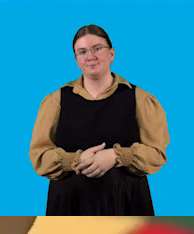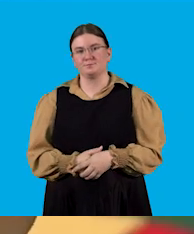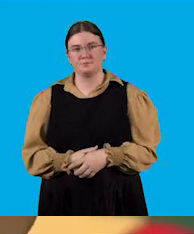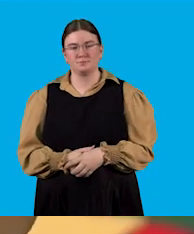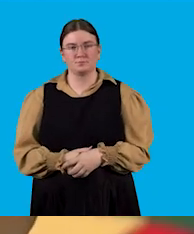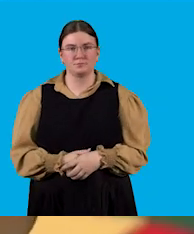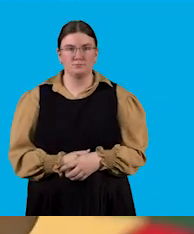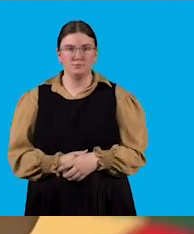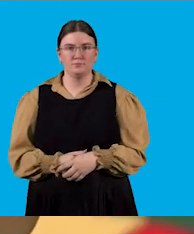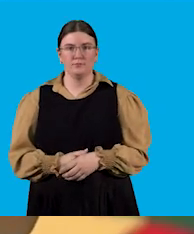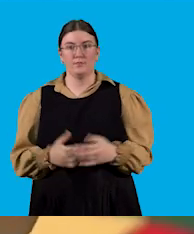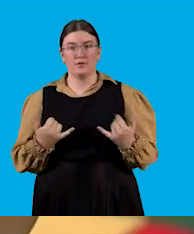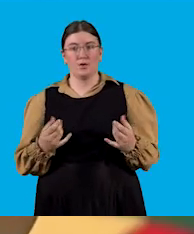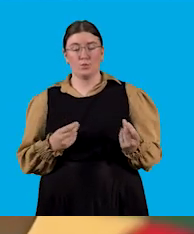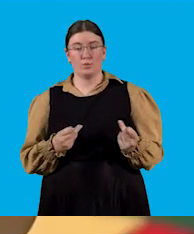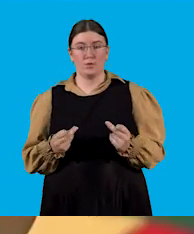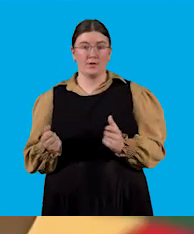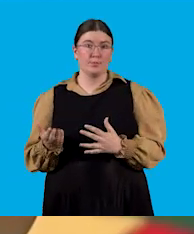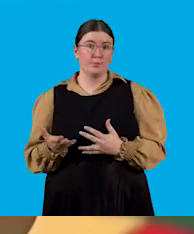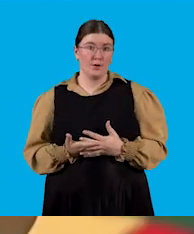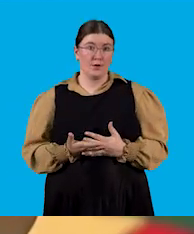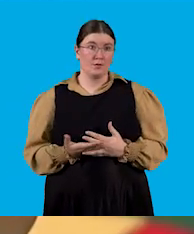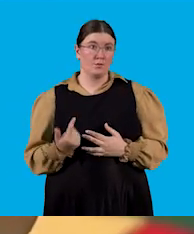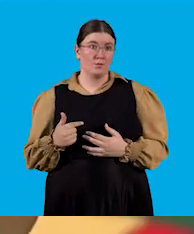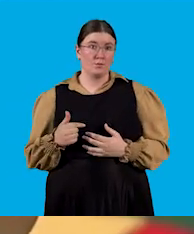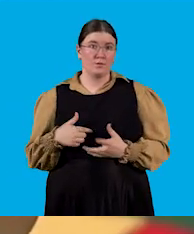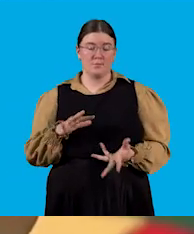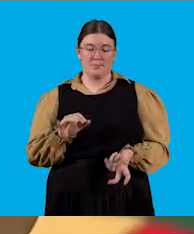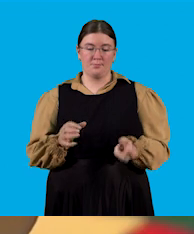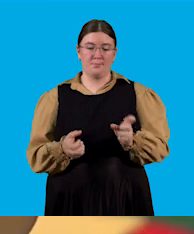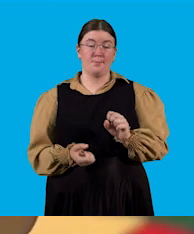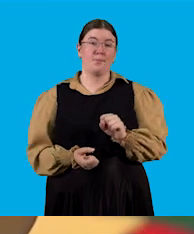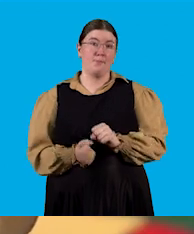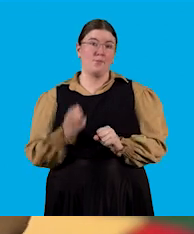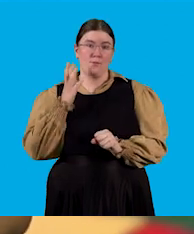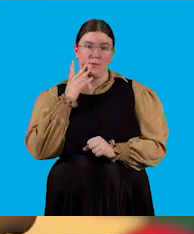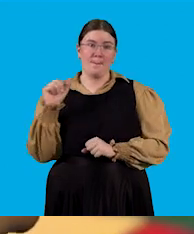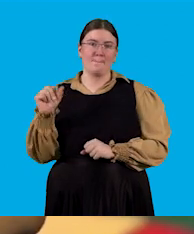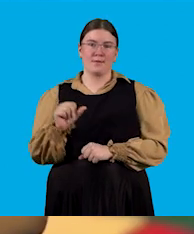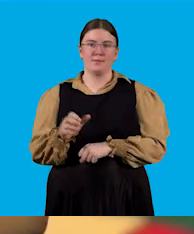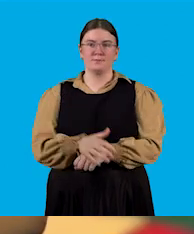Let us take a break and we will wrap up the lesson when we come back.